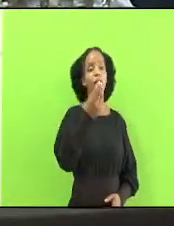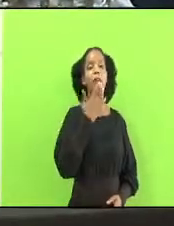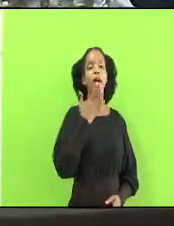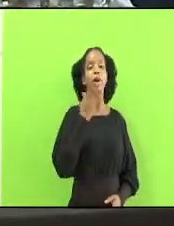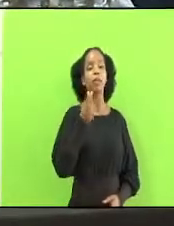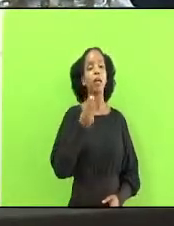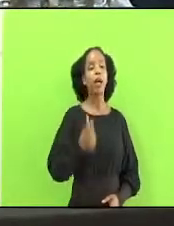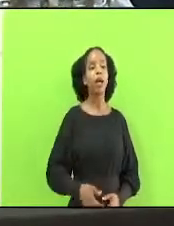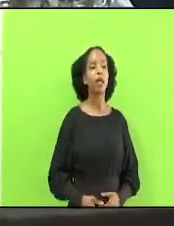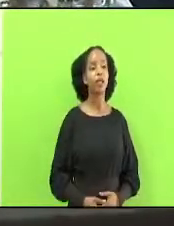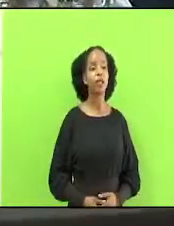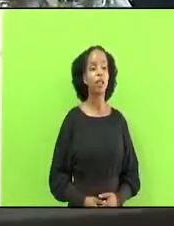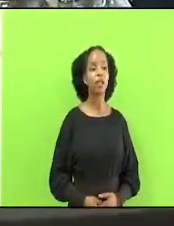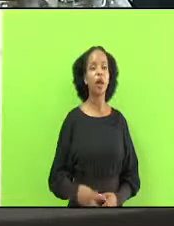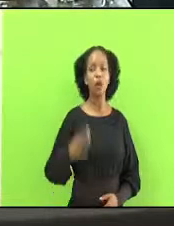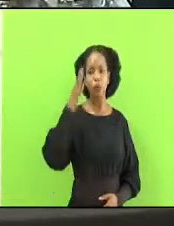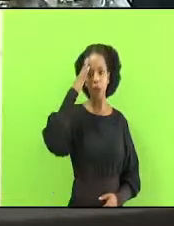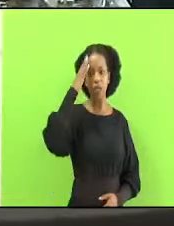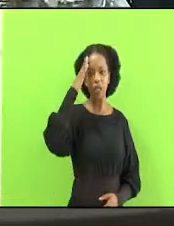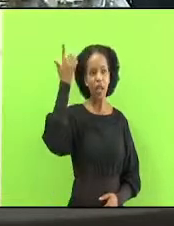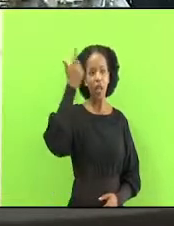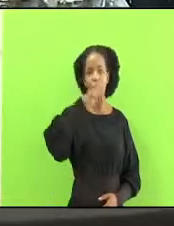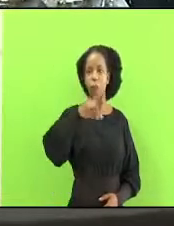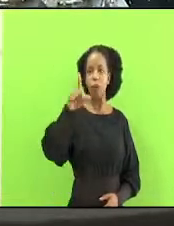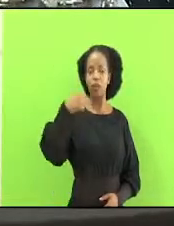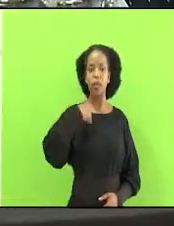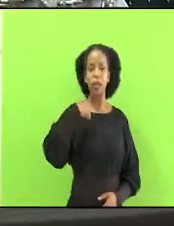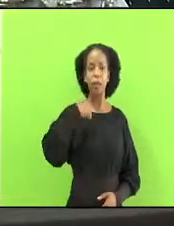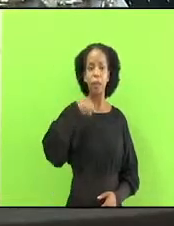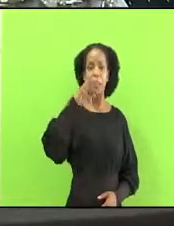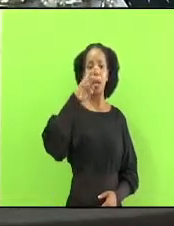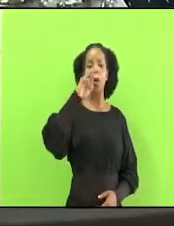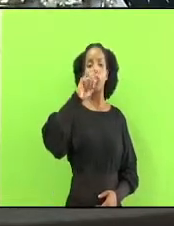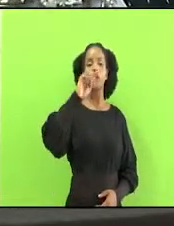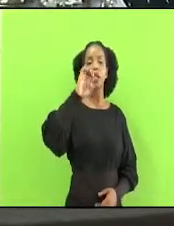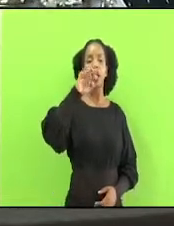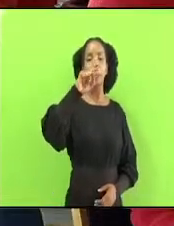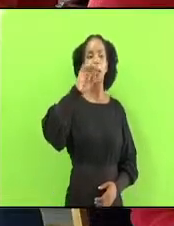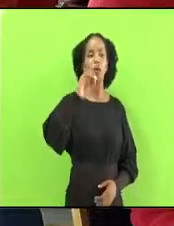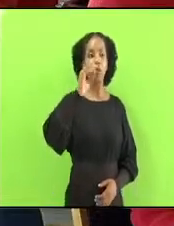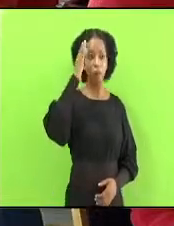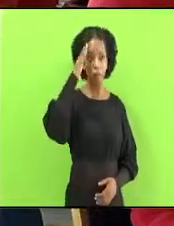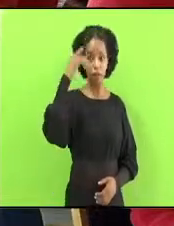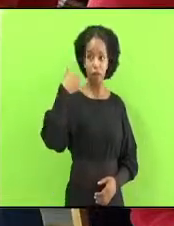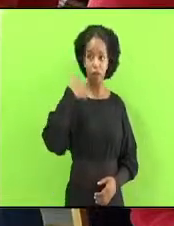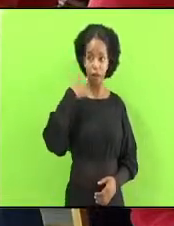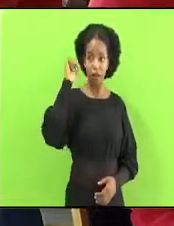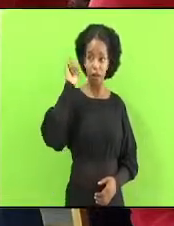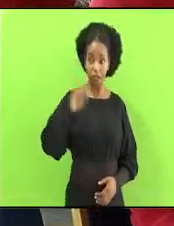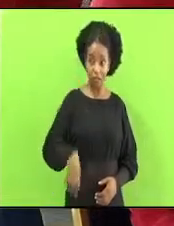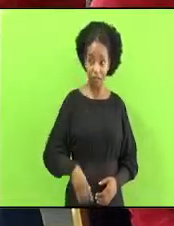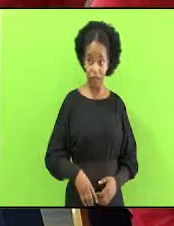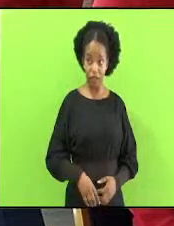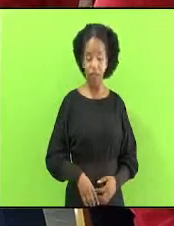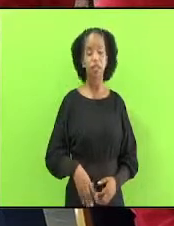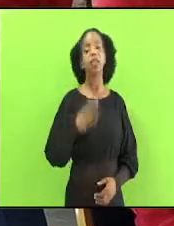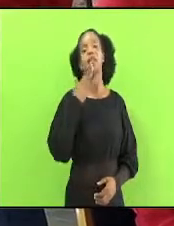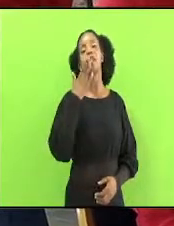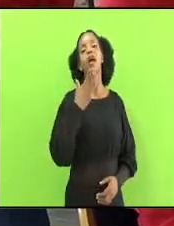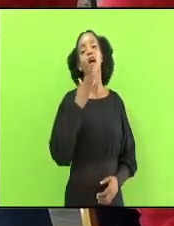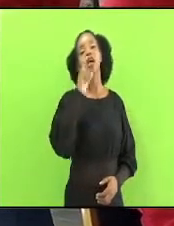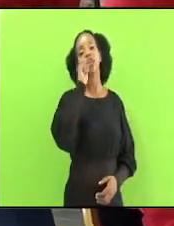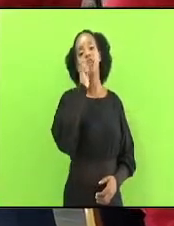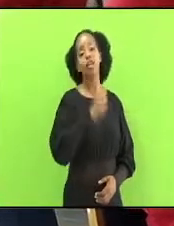Yeah, o tla O itse sentle Remphetlo gore ke nna mo lefeteko. Wa tlhaloganya ke Remphetlo. Thank you sir.